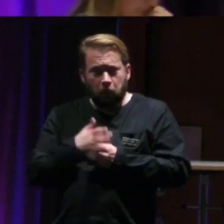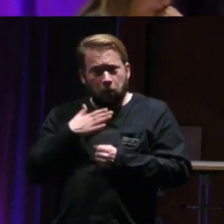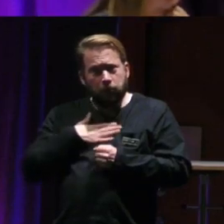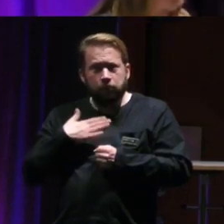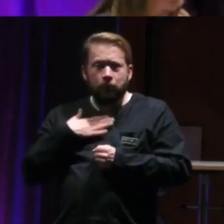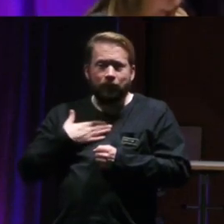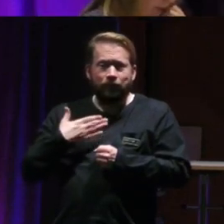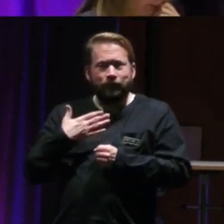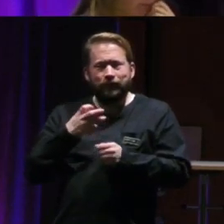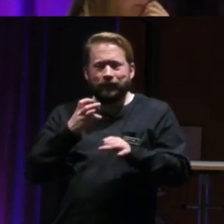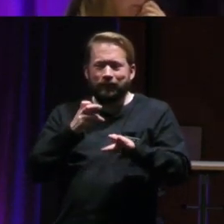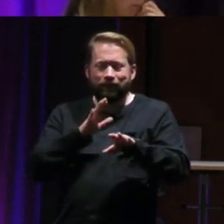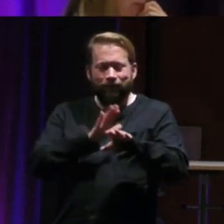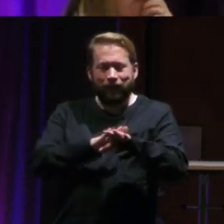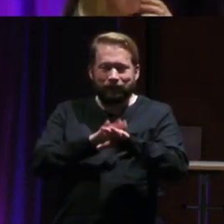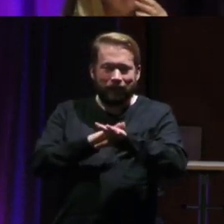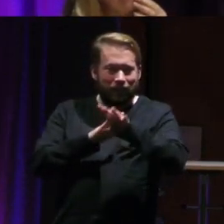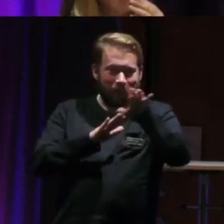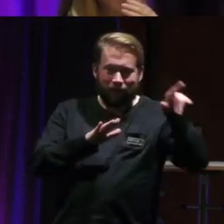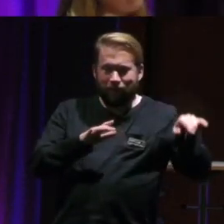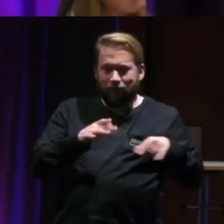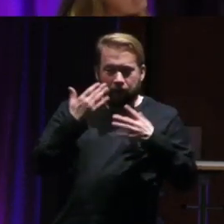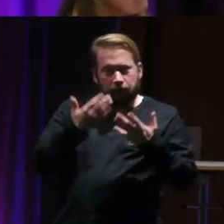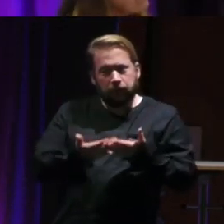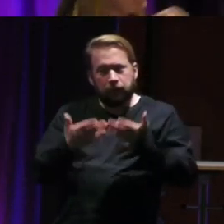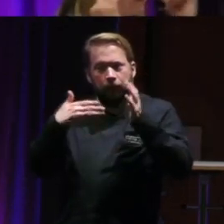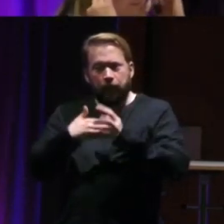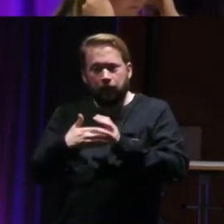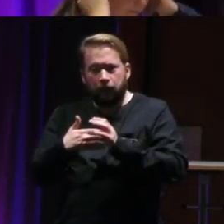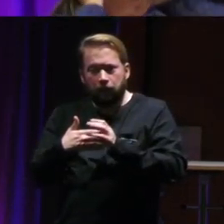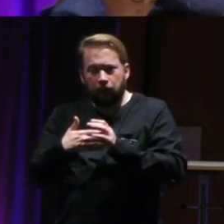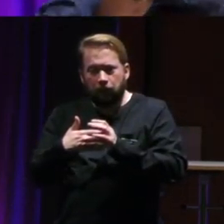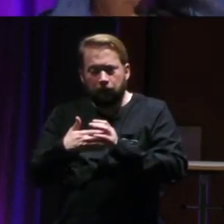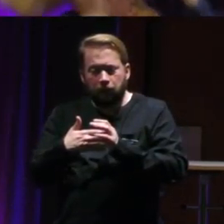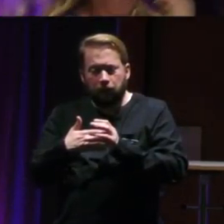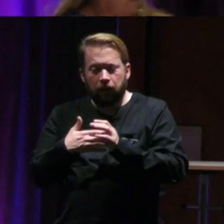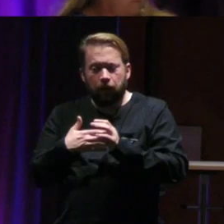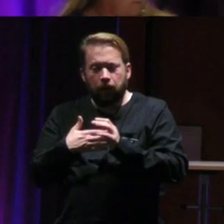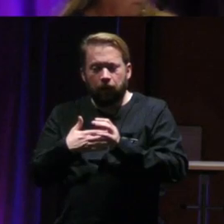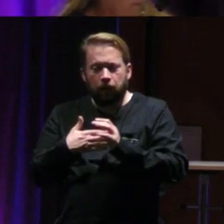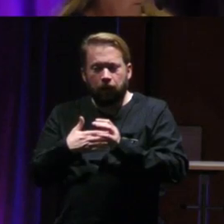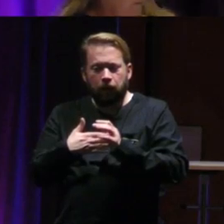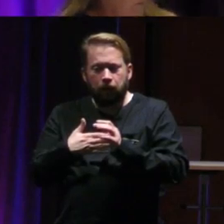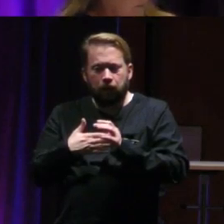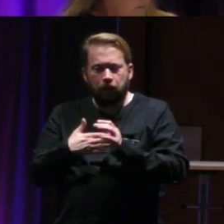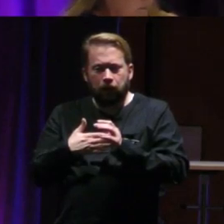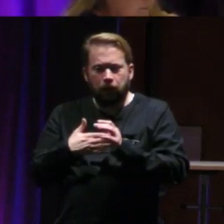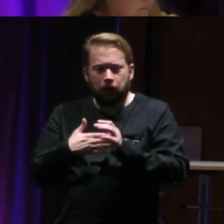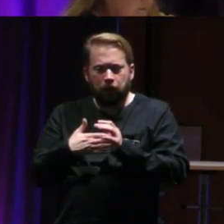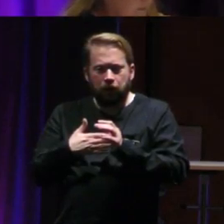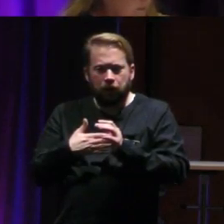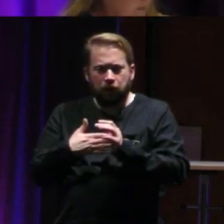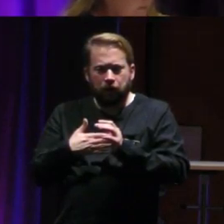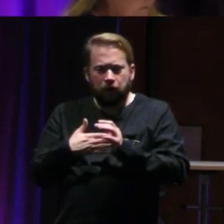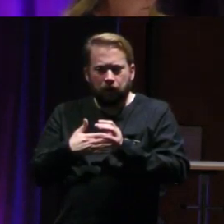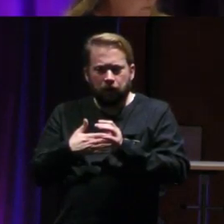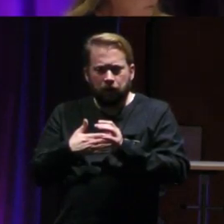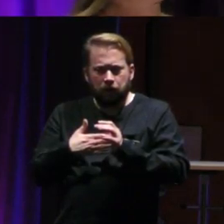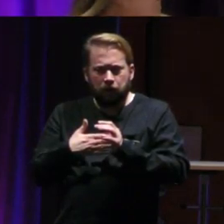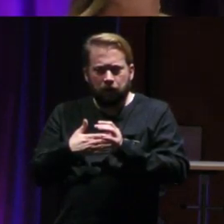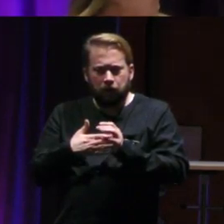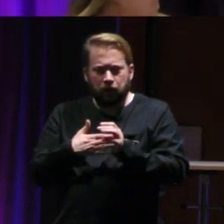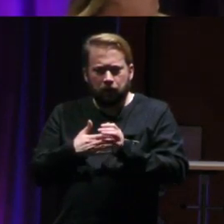So I wonder, is the feminist movement and these farmers working together in some kind of peace